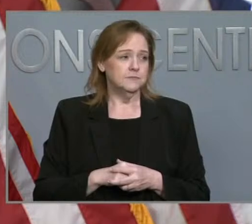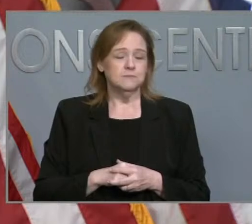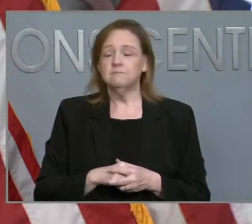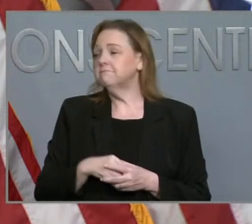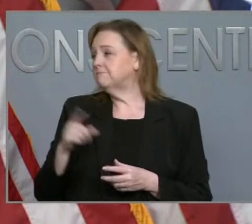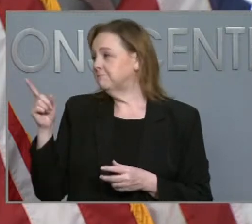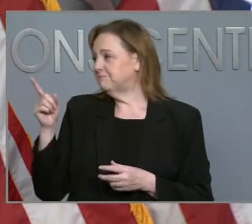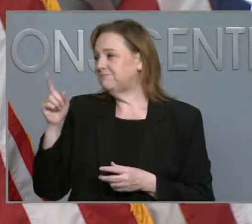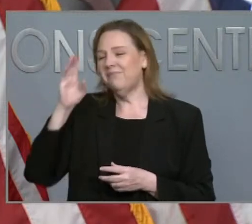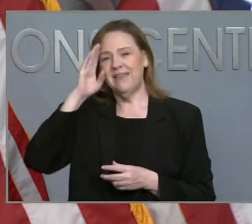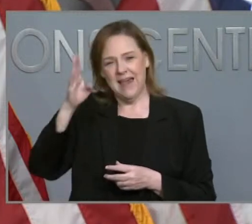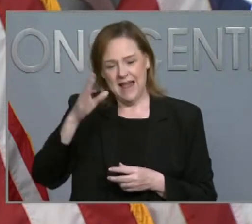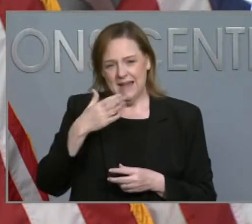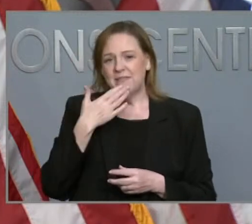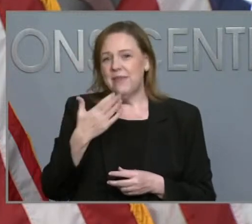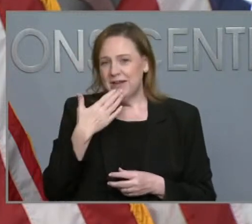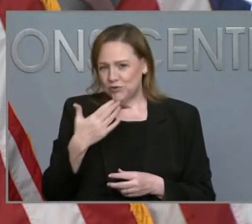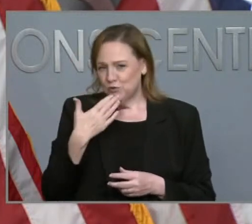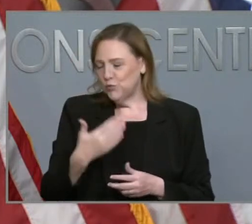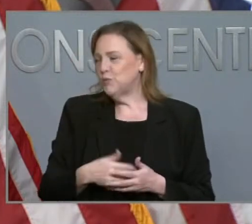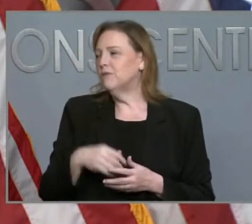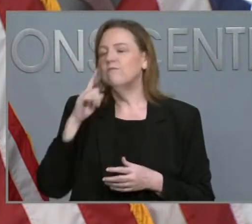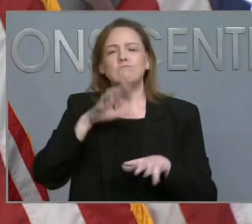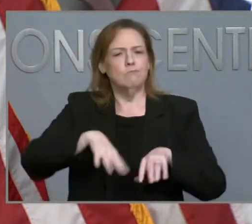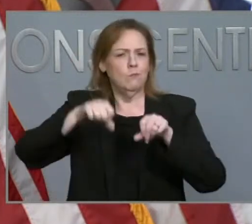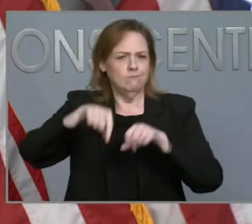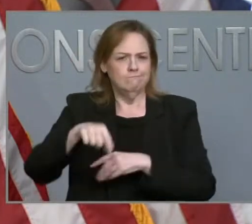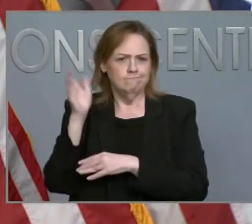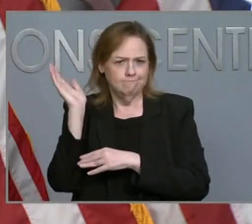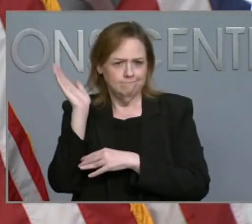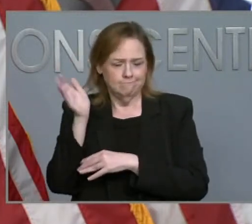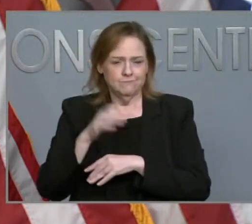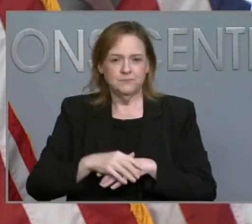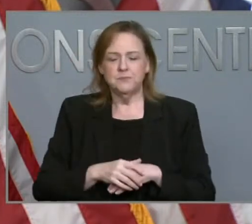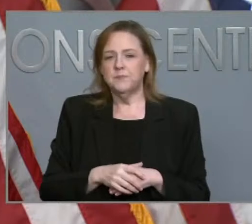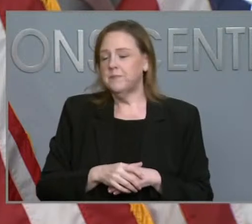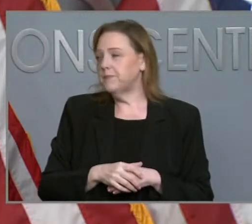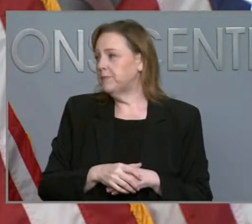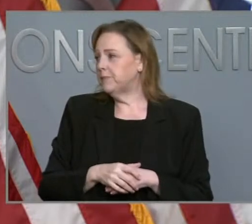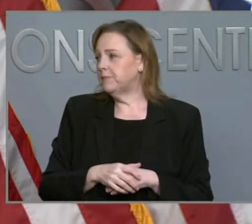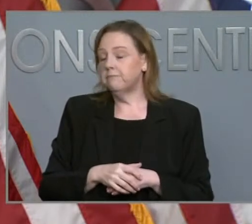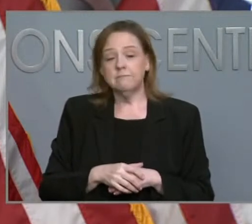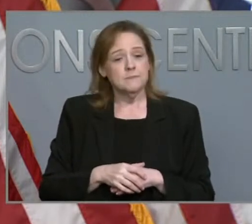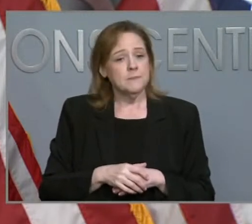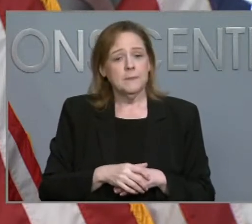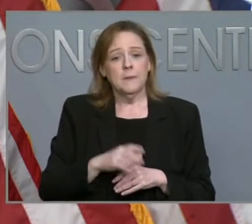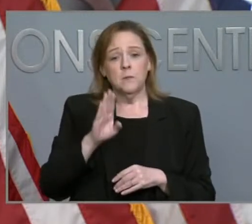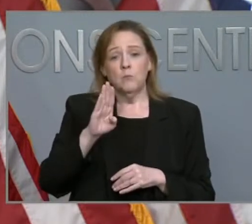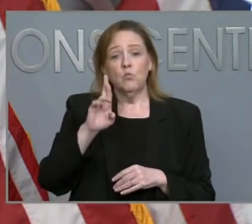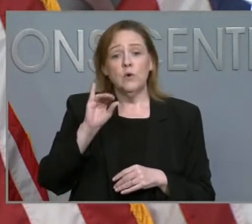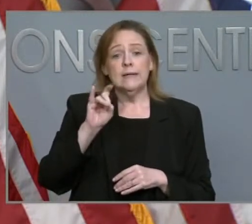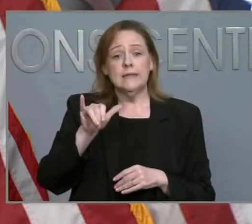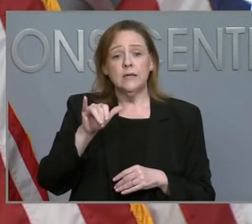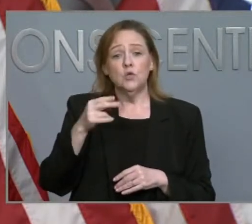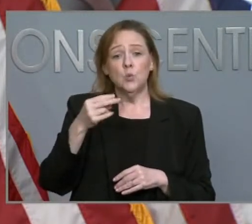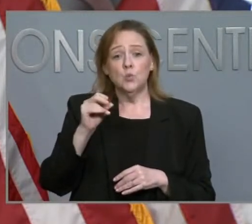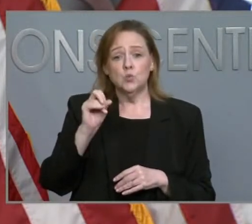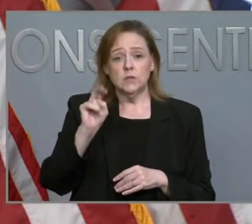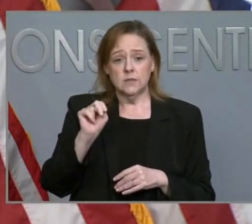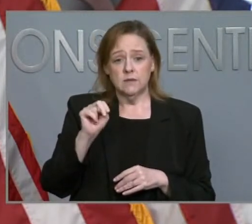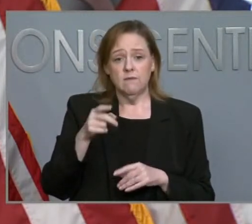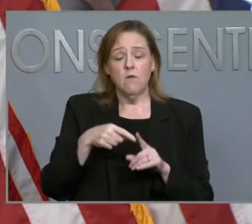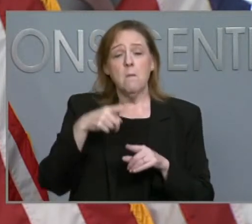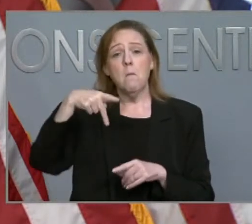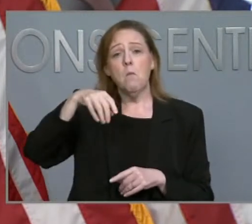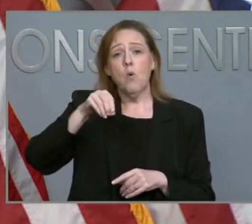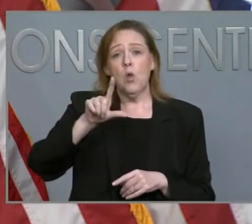Hi, thank you for doing this and the other press conferences leading up to today. Brittany Gibson from Politico. I just wanted to follow up on something you had